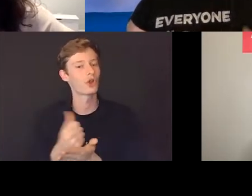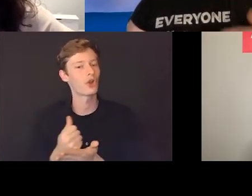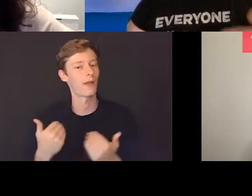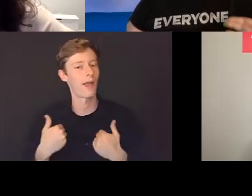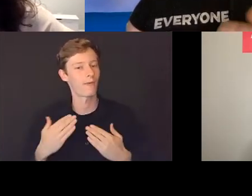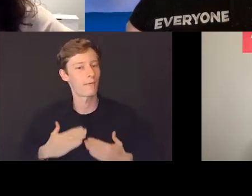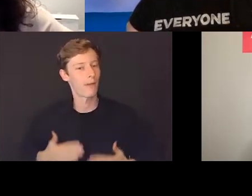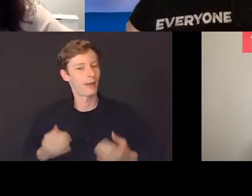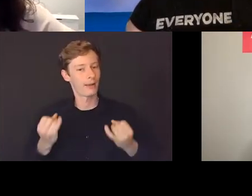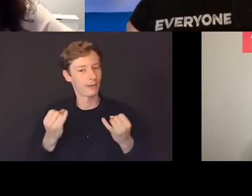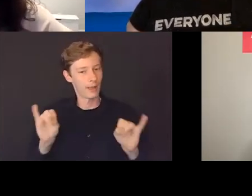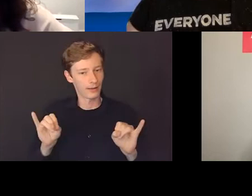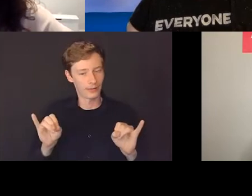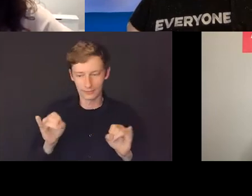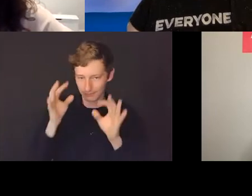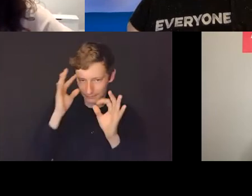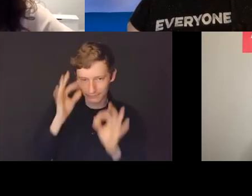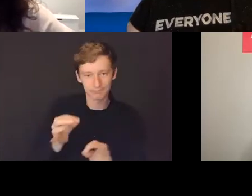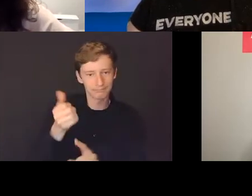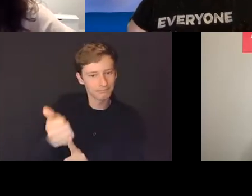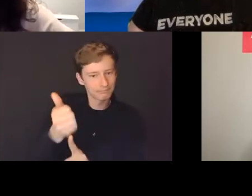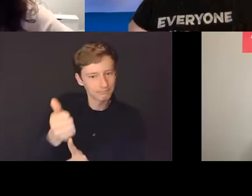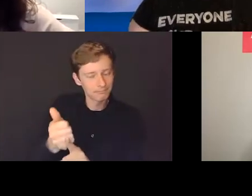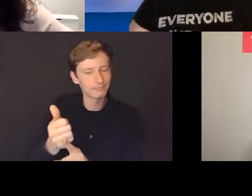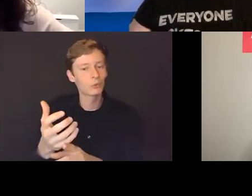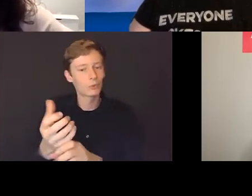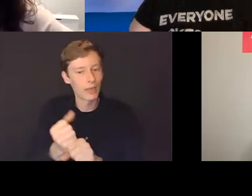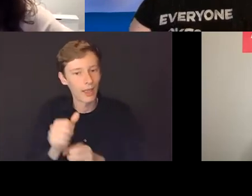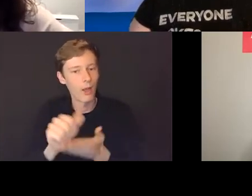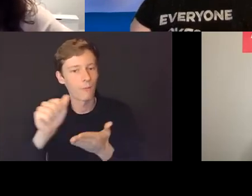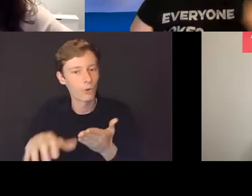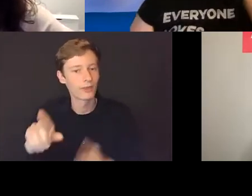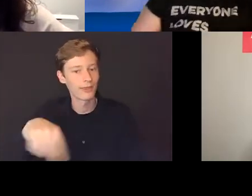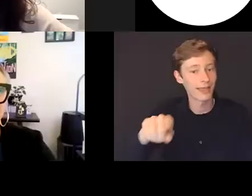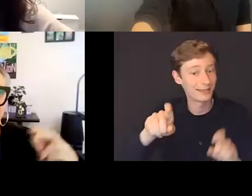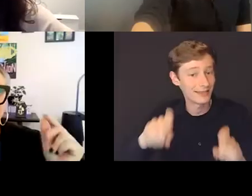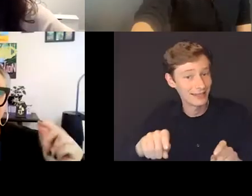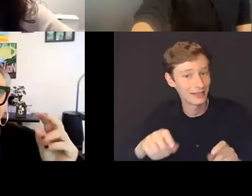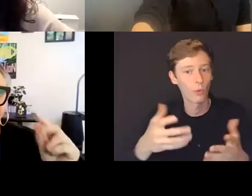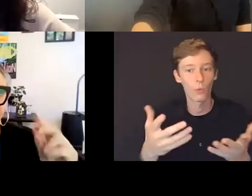the self-determination to get the abortions that they need, want, and deserve.